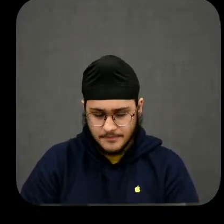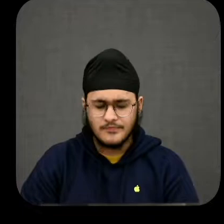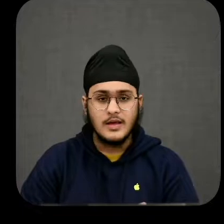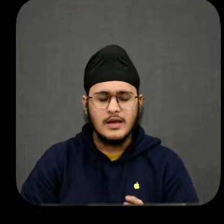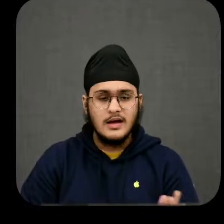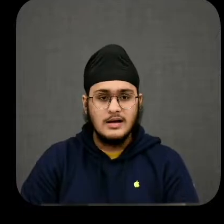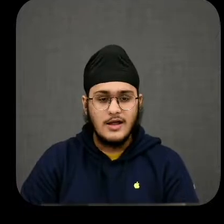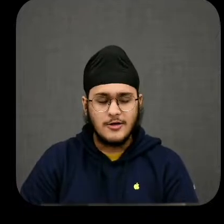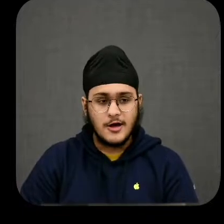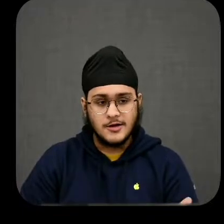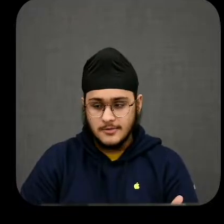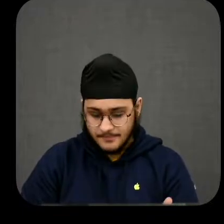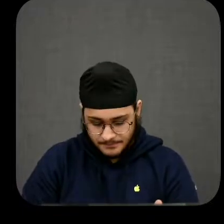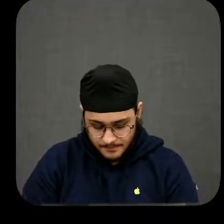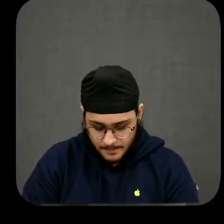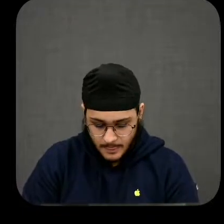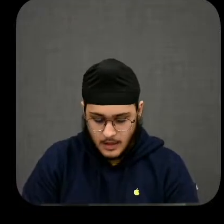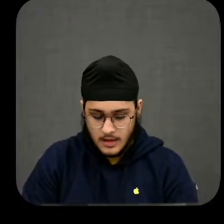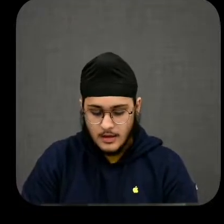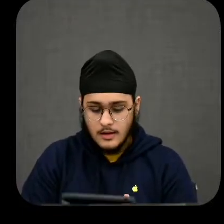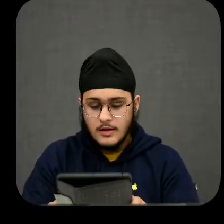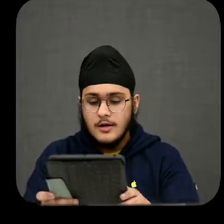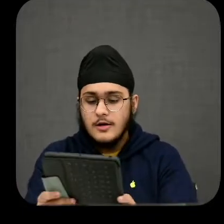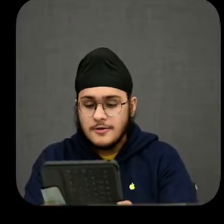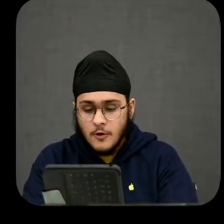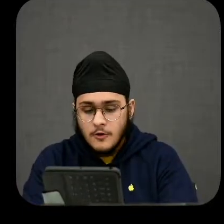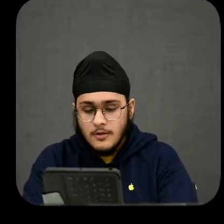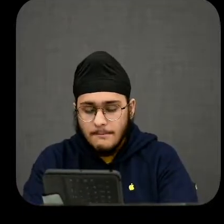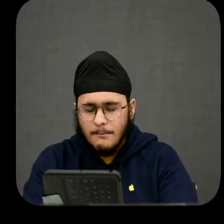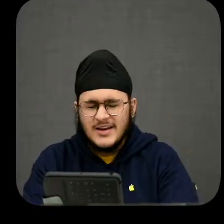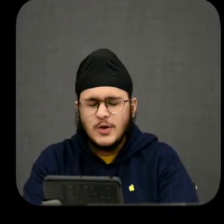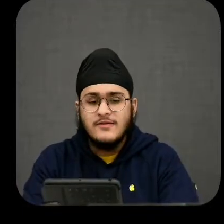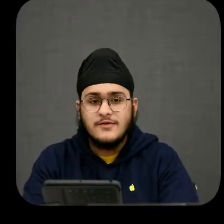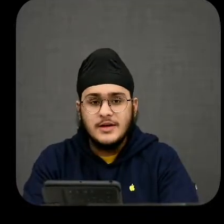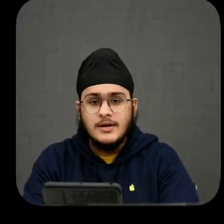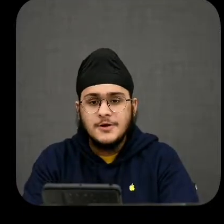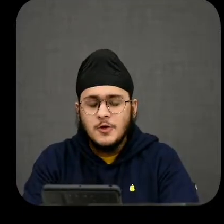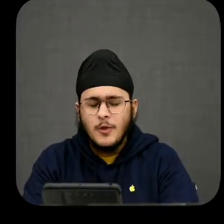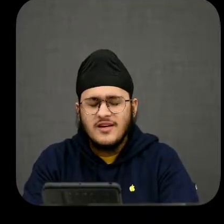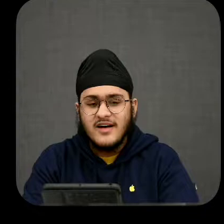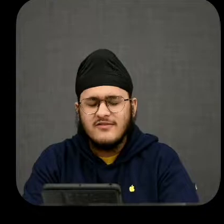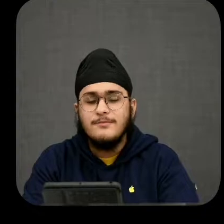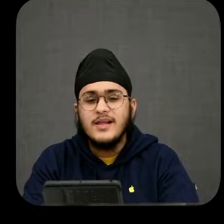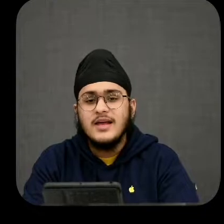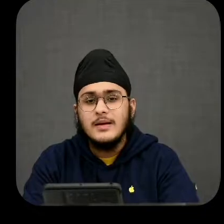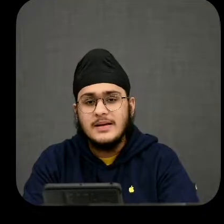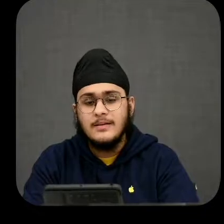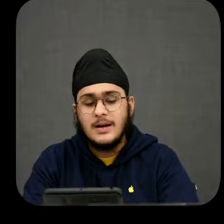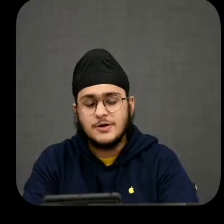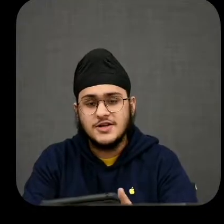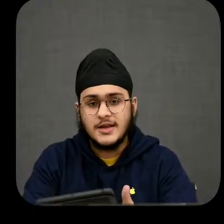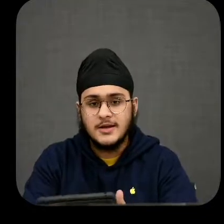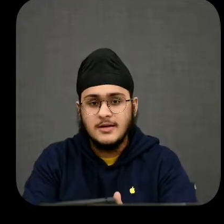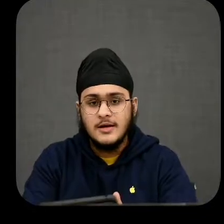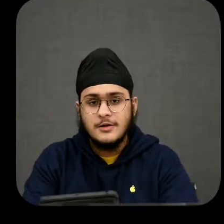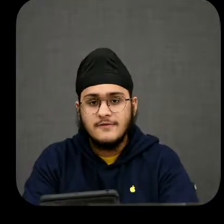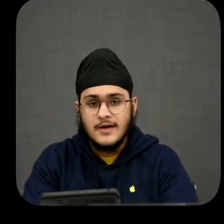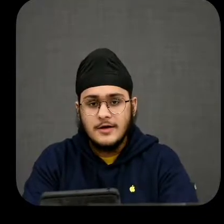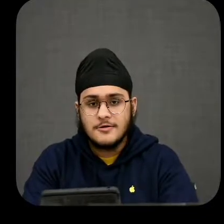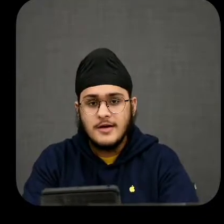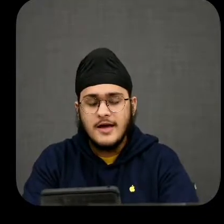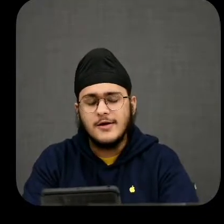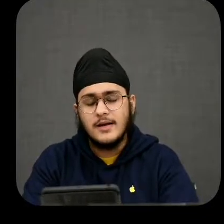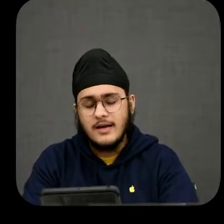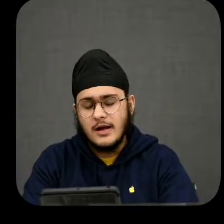too. Let's get started. So by 2050, 2.5 billion people are projected to